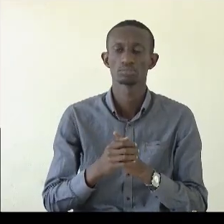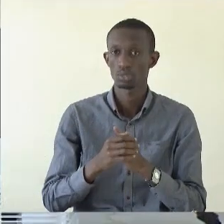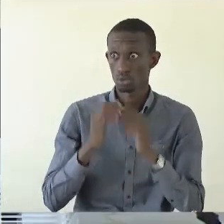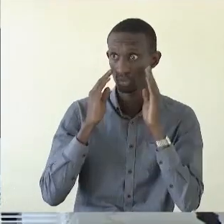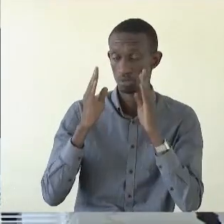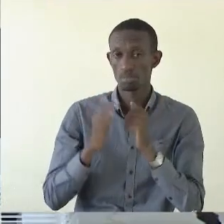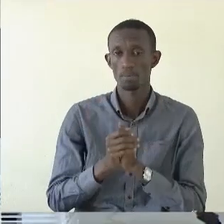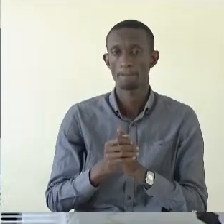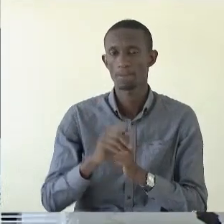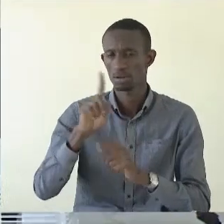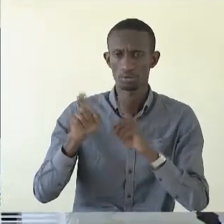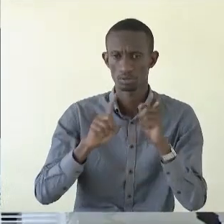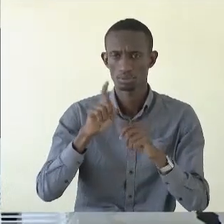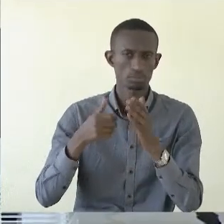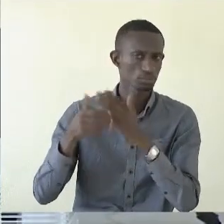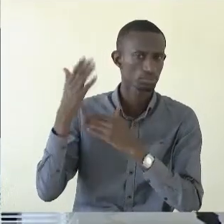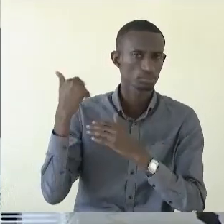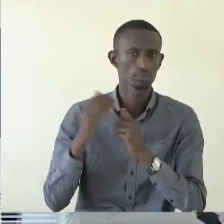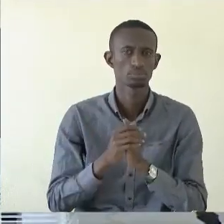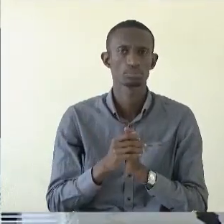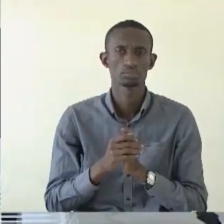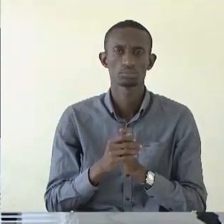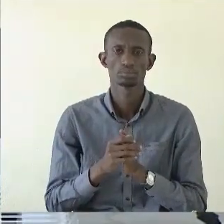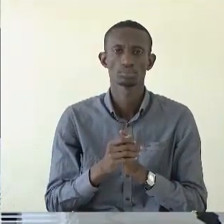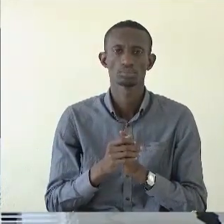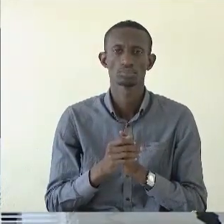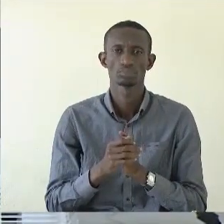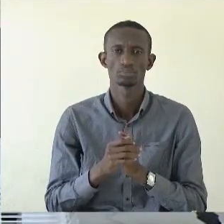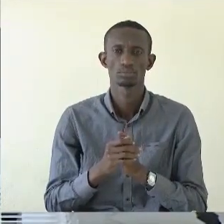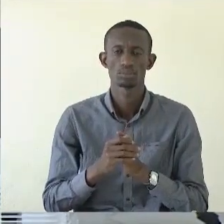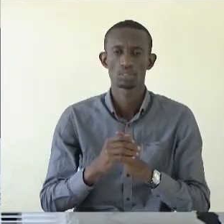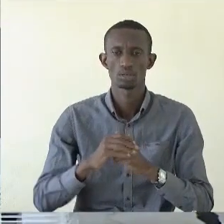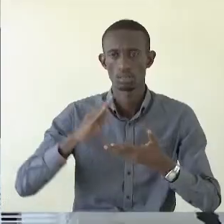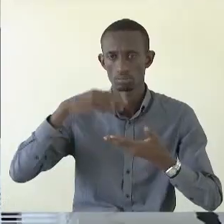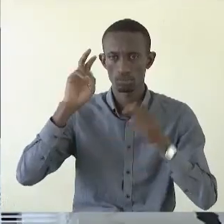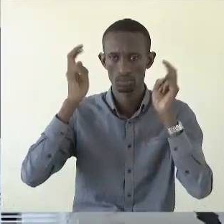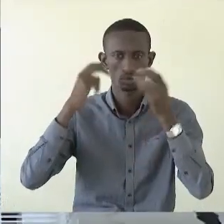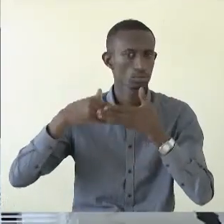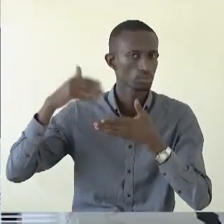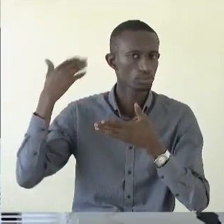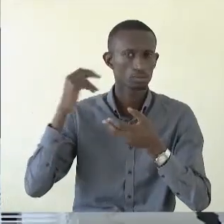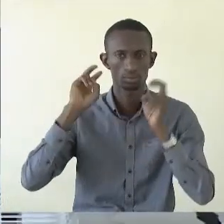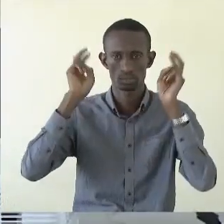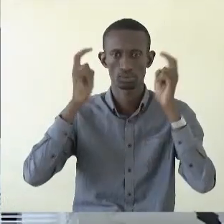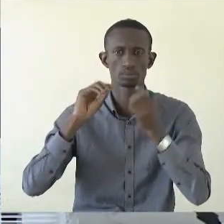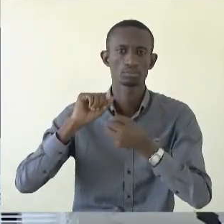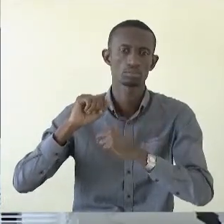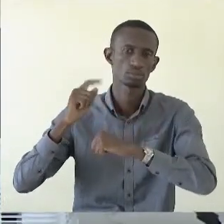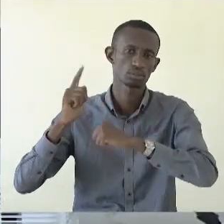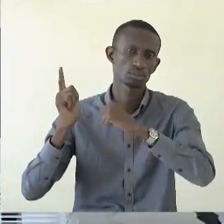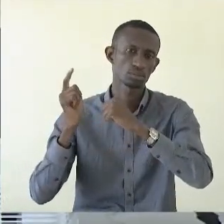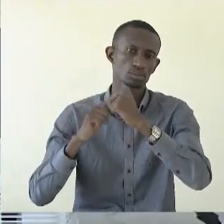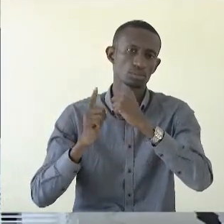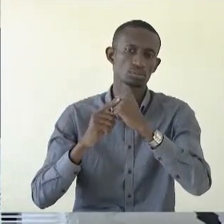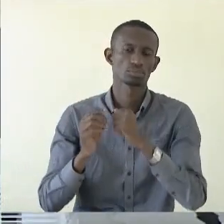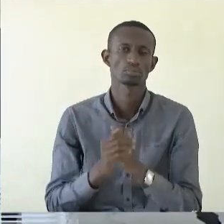questions as well. This is the lesson 7, and in the previous lesson 6, we are looking at the same questions, but